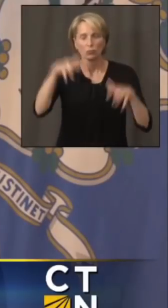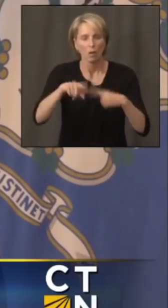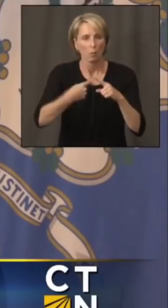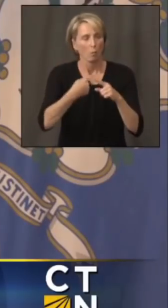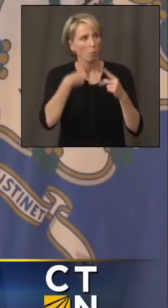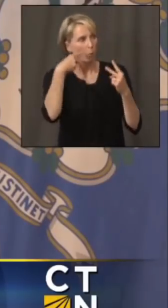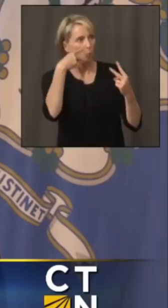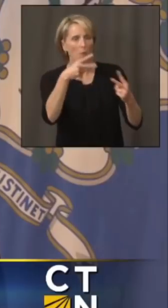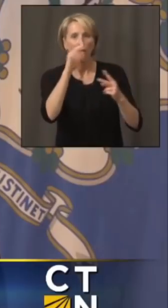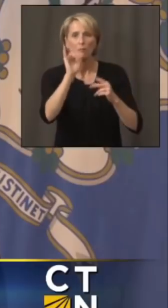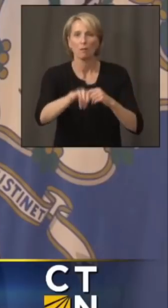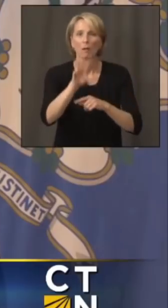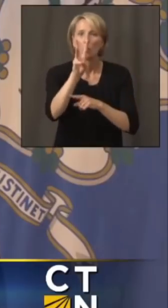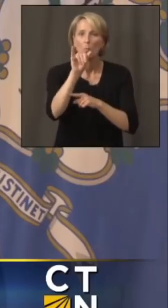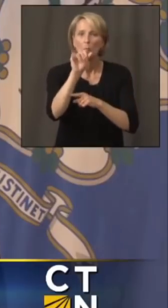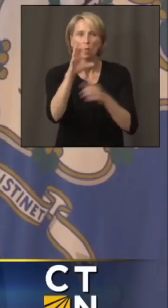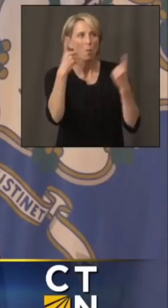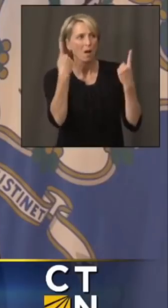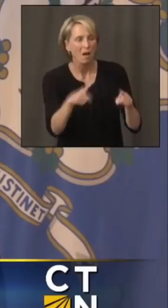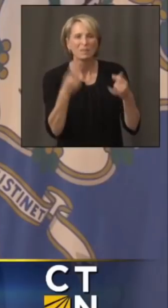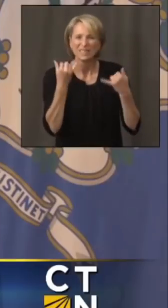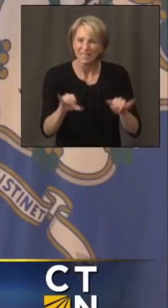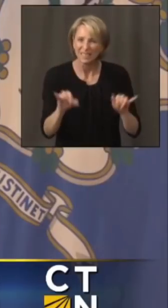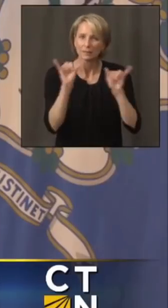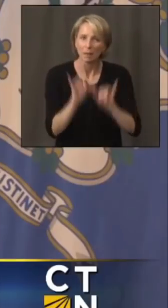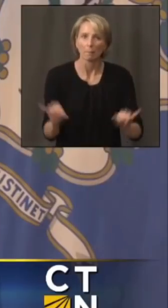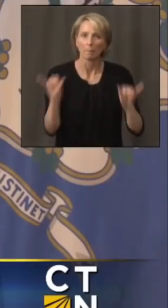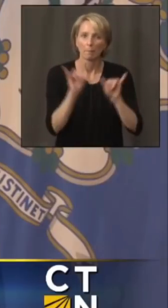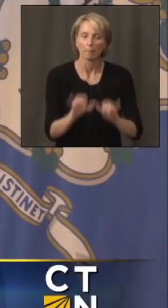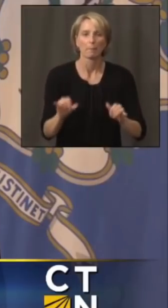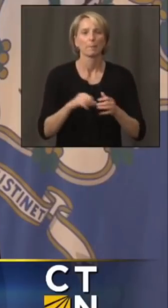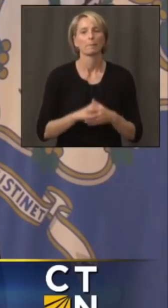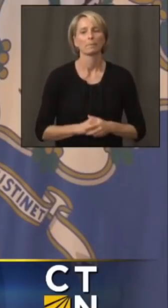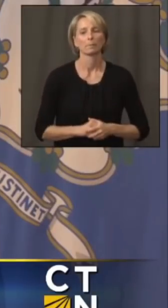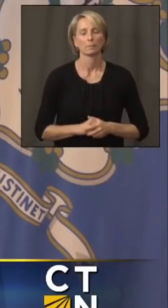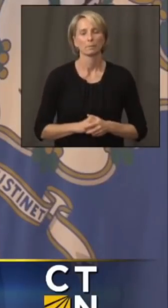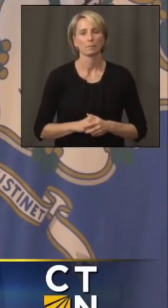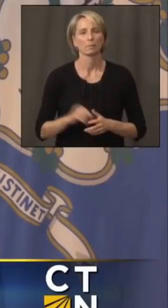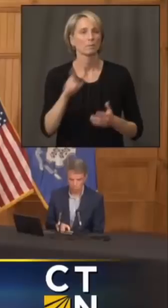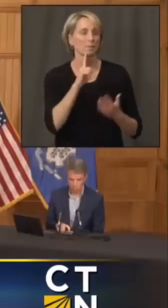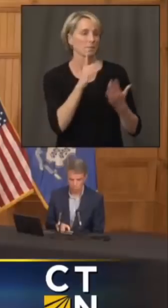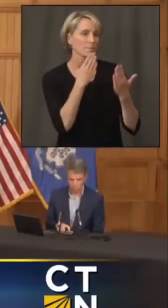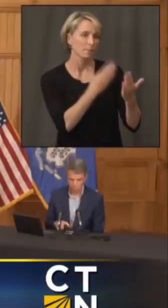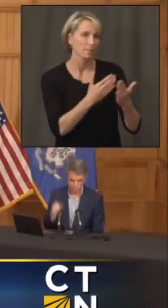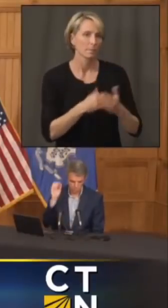that this continues again and again and again. Thank you, Governor.